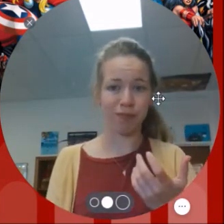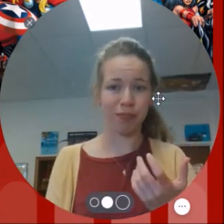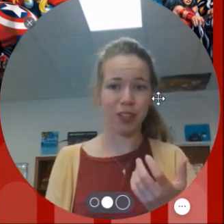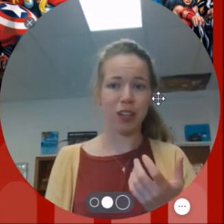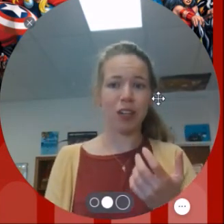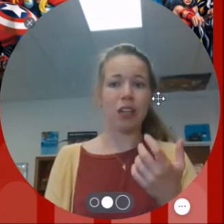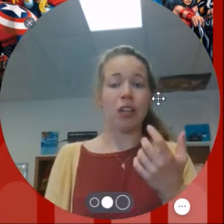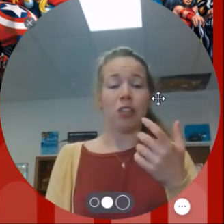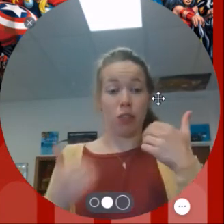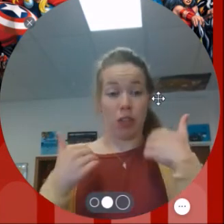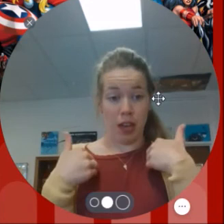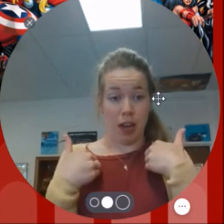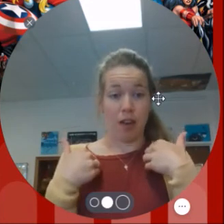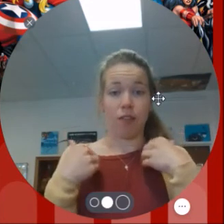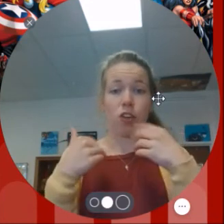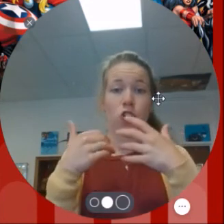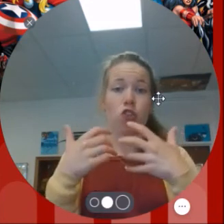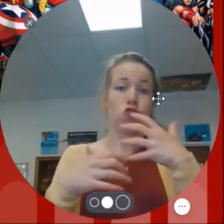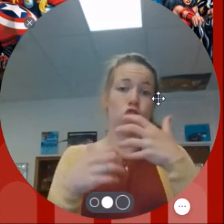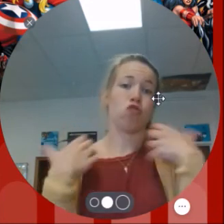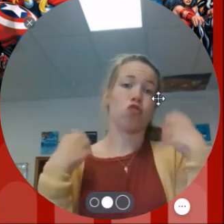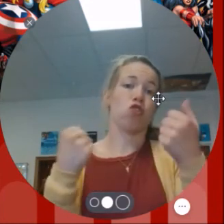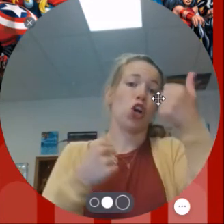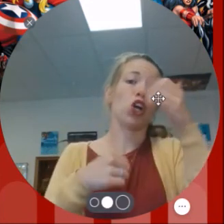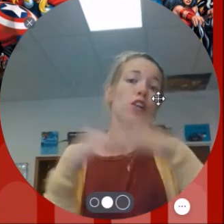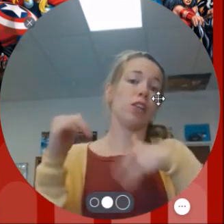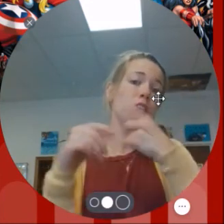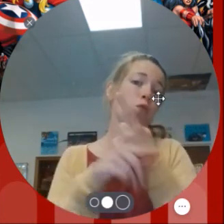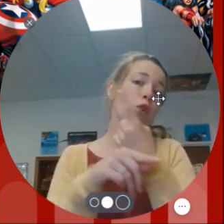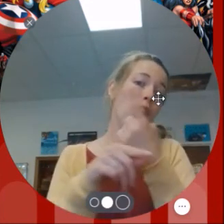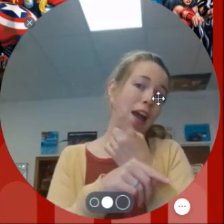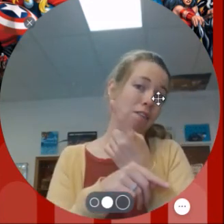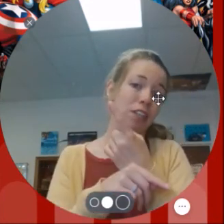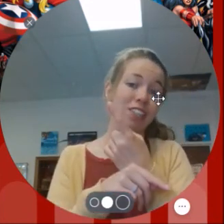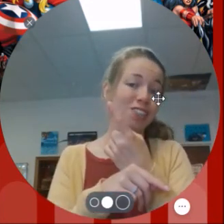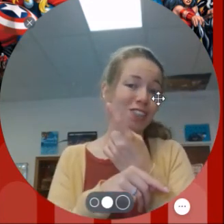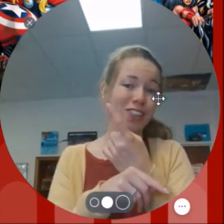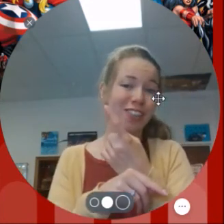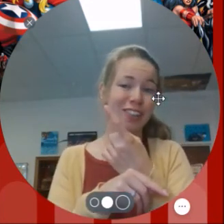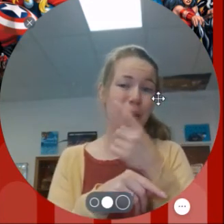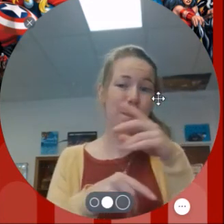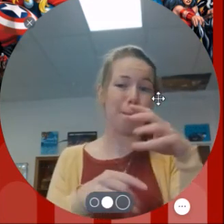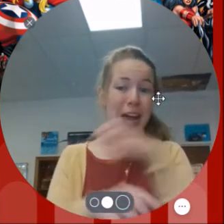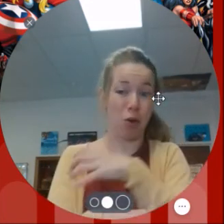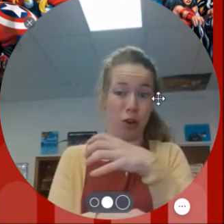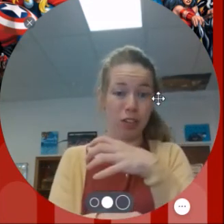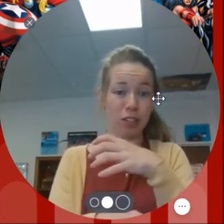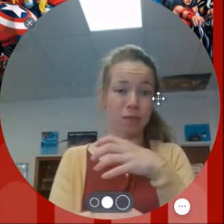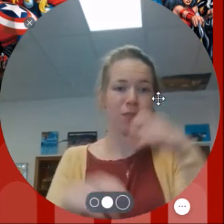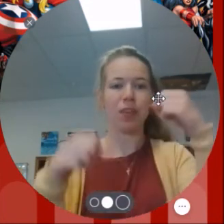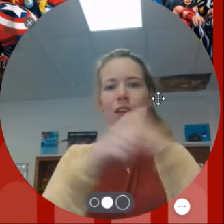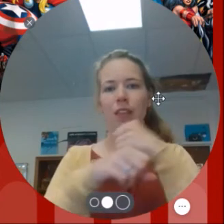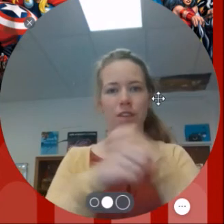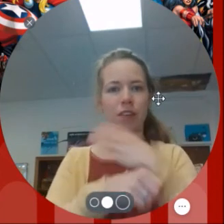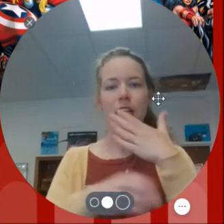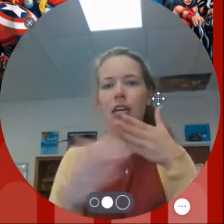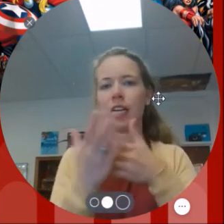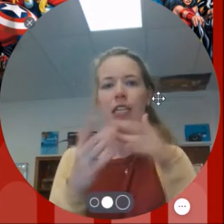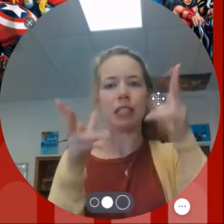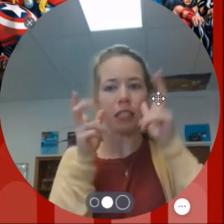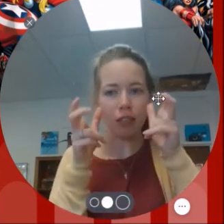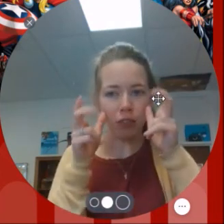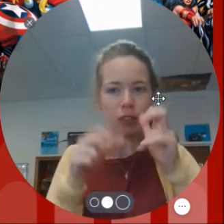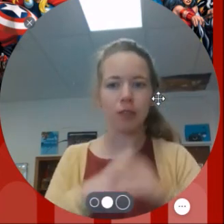superheroes. So they have stronger than average powers. They